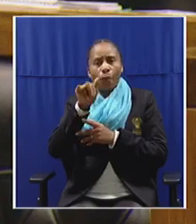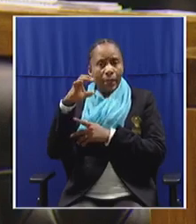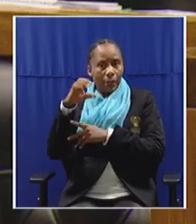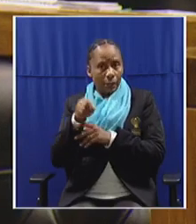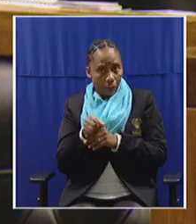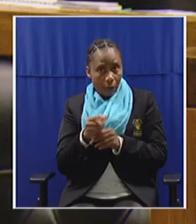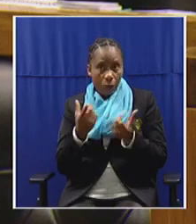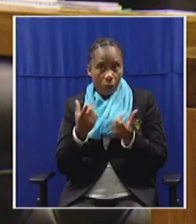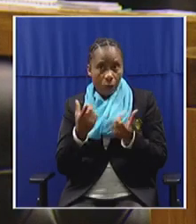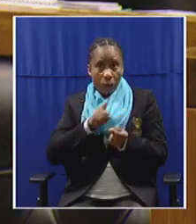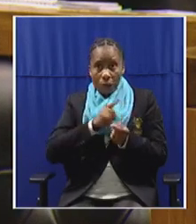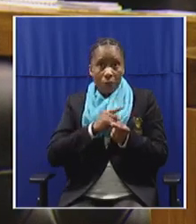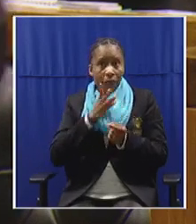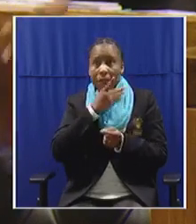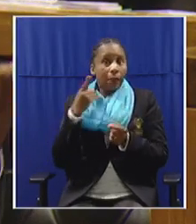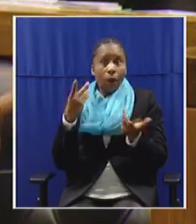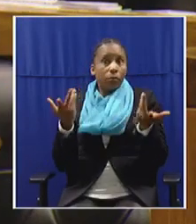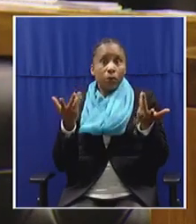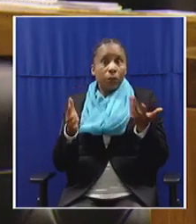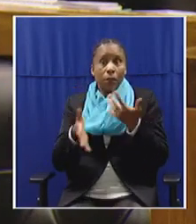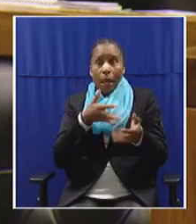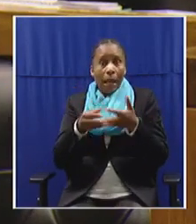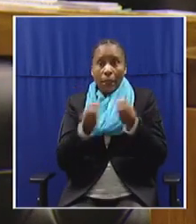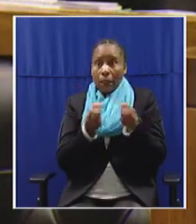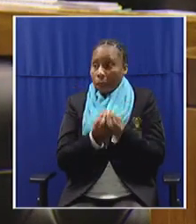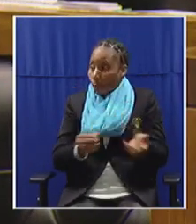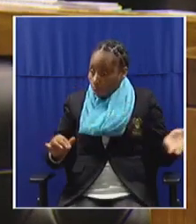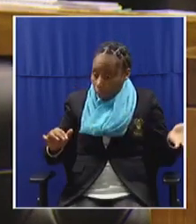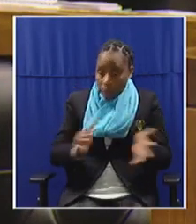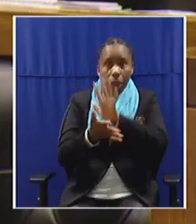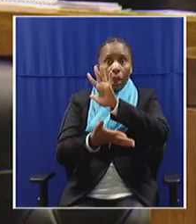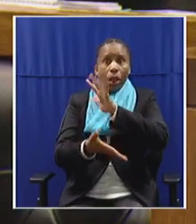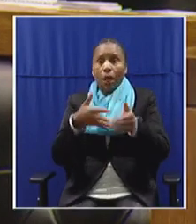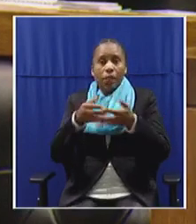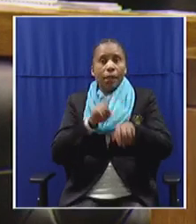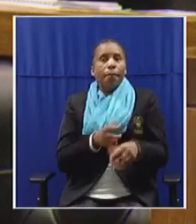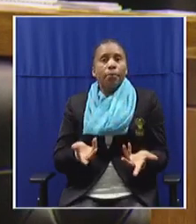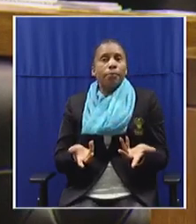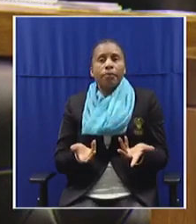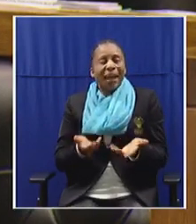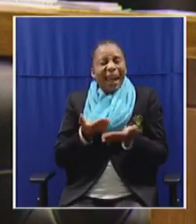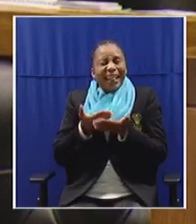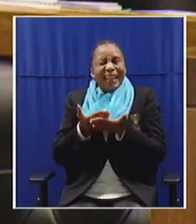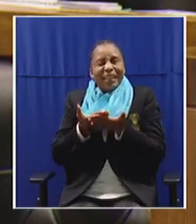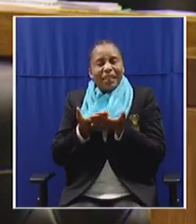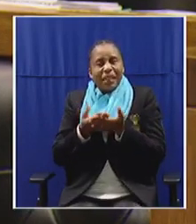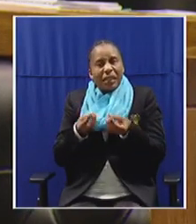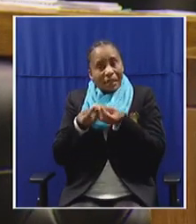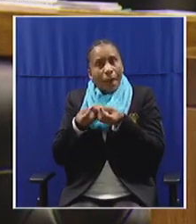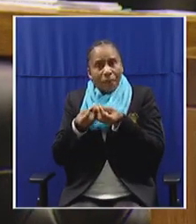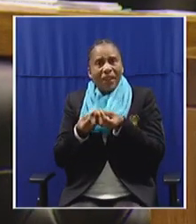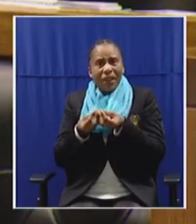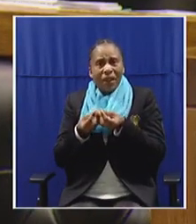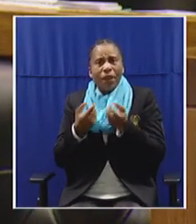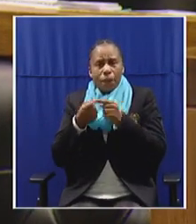Because droughts, anything can strike at any time. At least there should be something that comes from